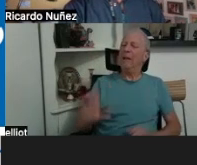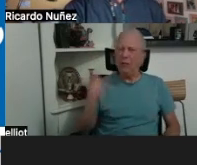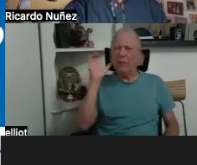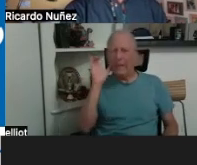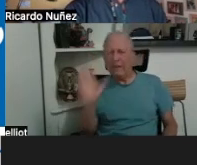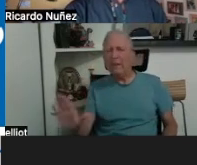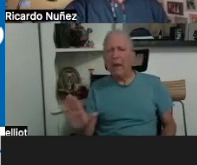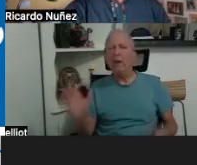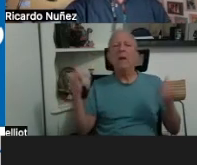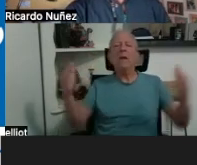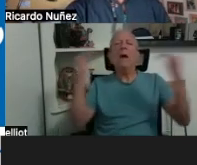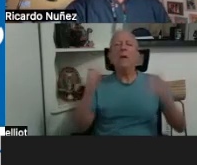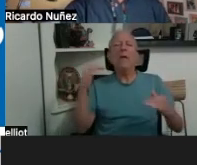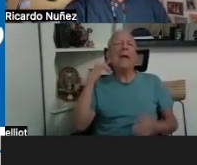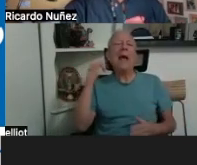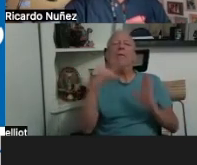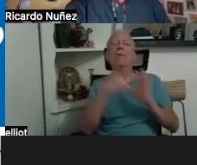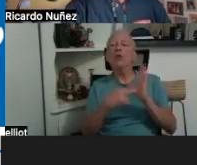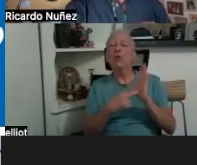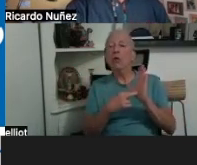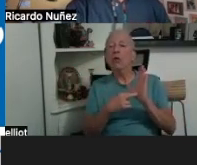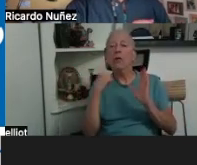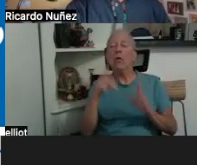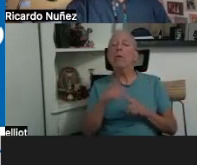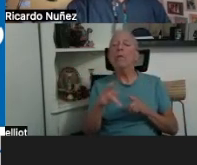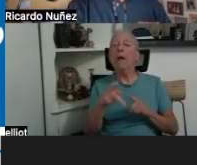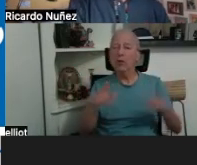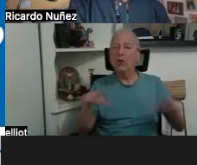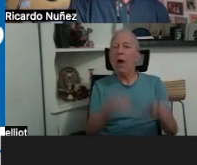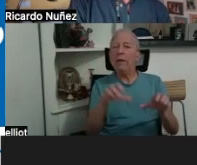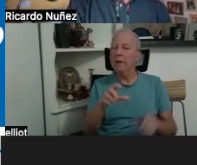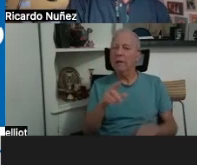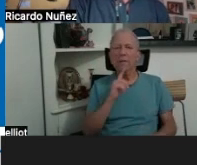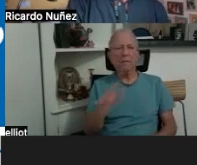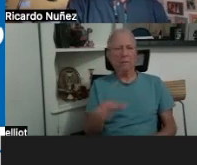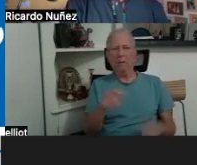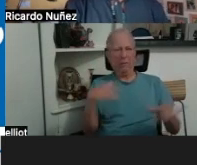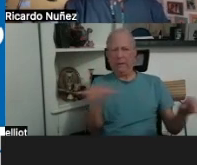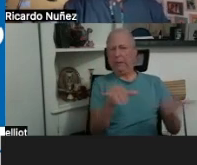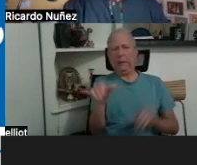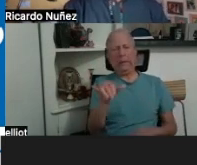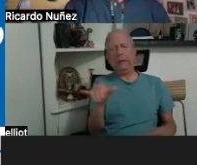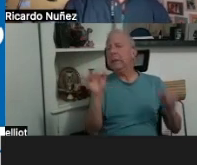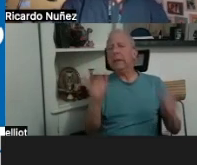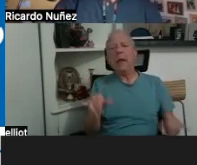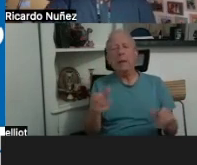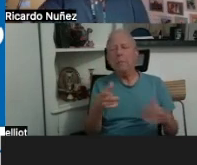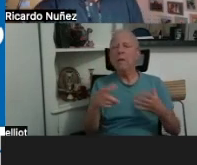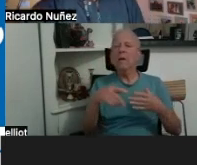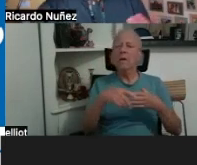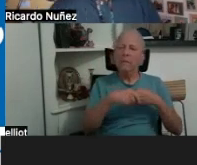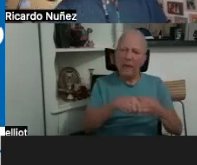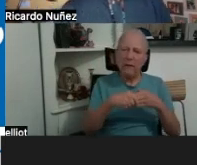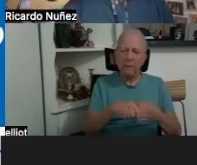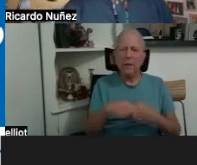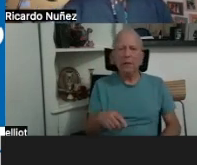California rules of professional conduct, it also gives us the same space and the same flexibility.